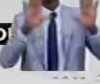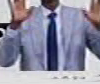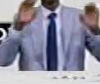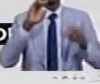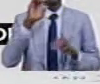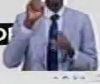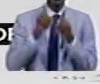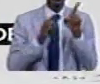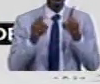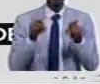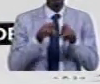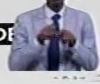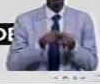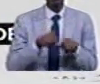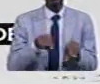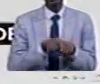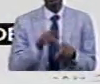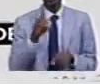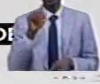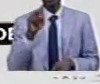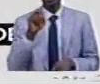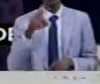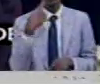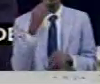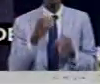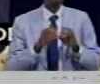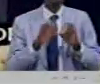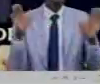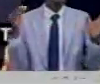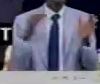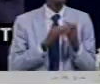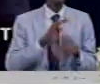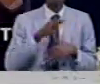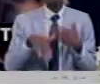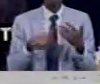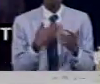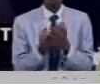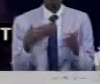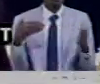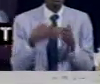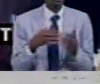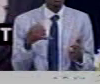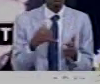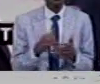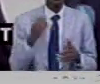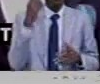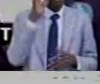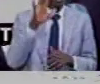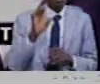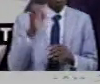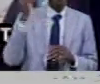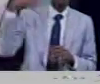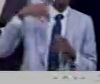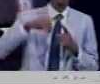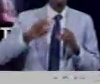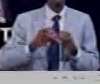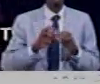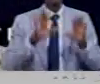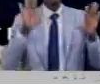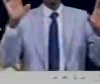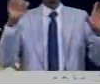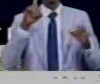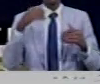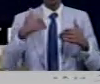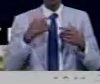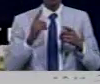that star in view of you to shine bright, you have to push all things aside, be spiritually inclined, and your